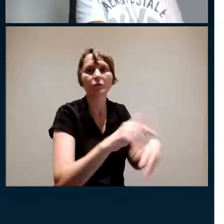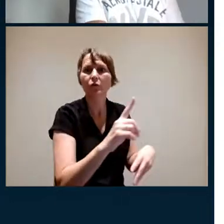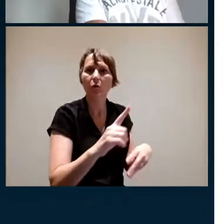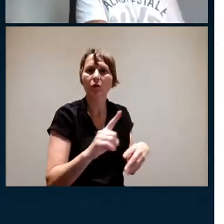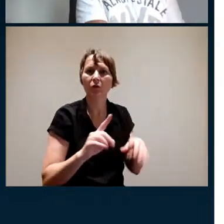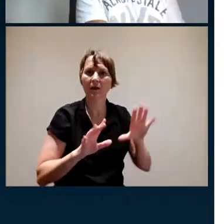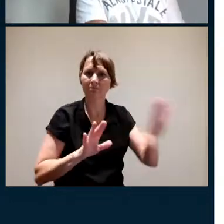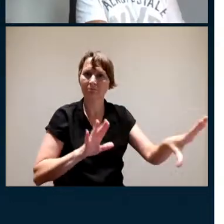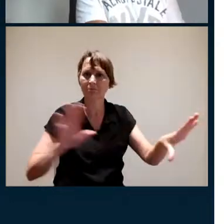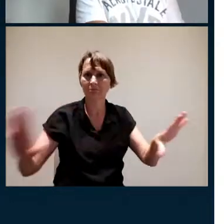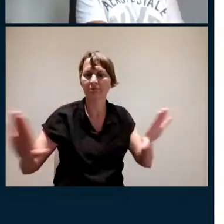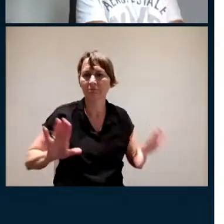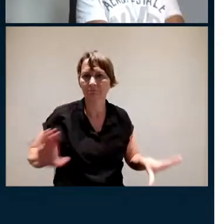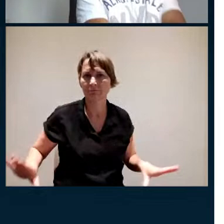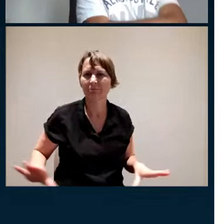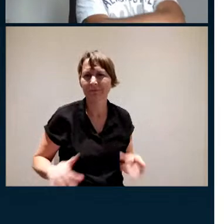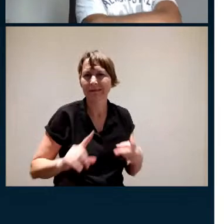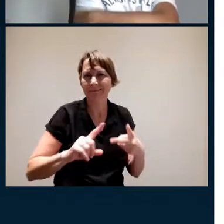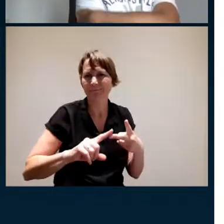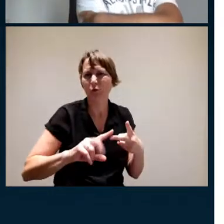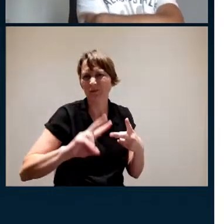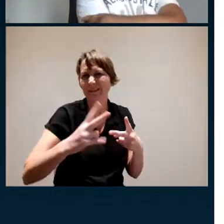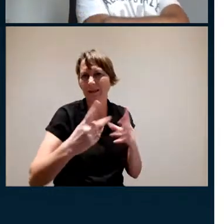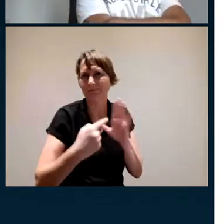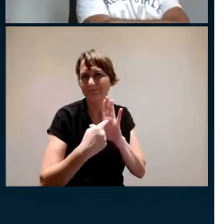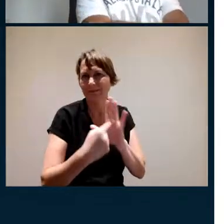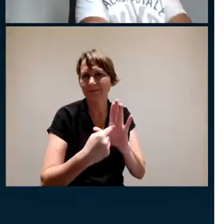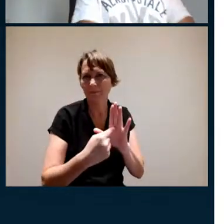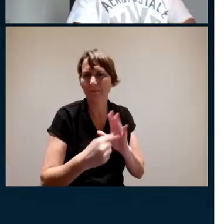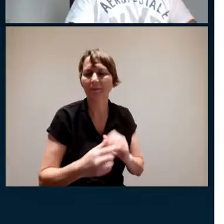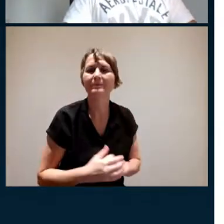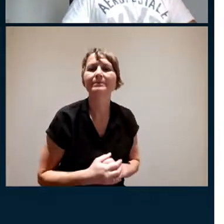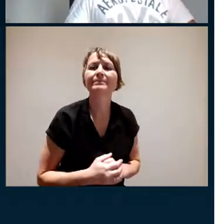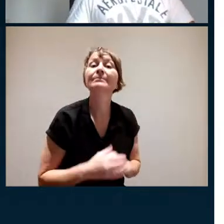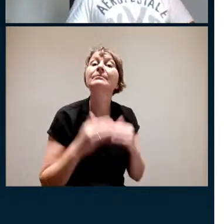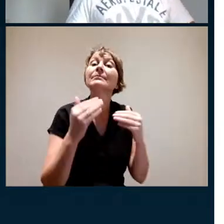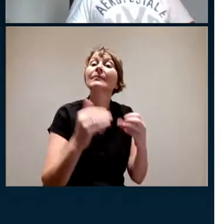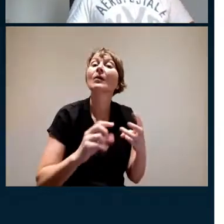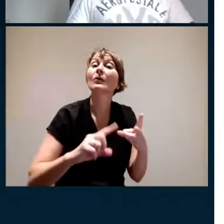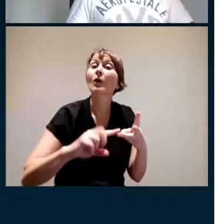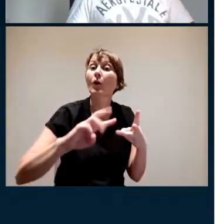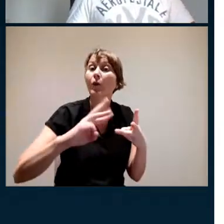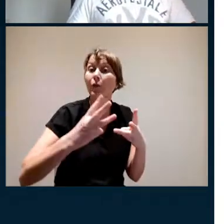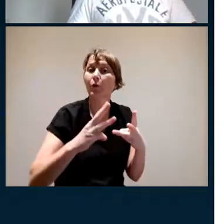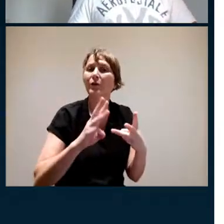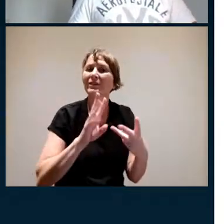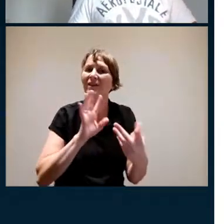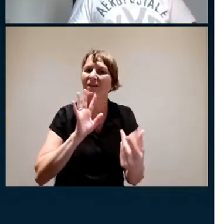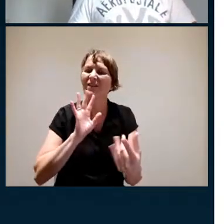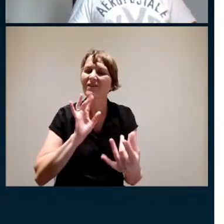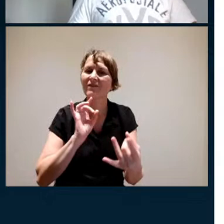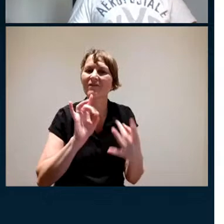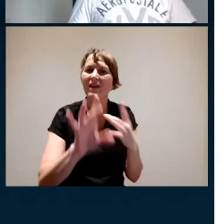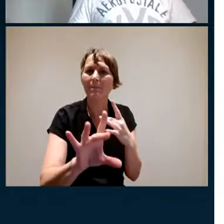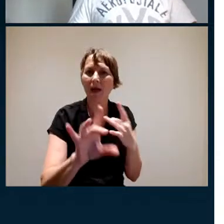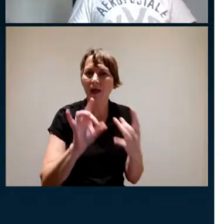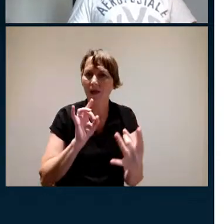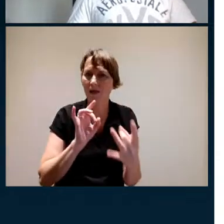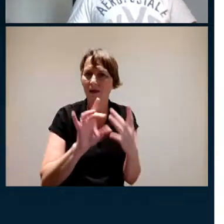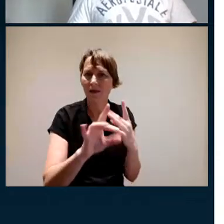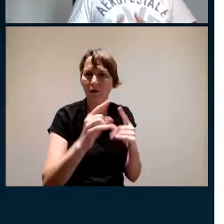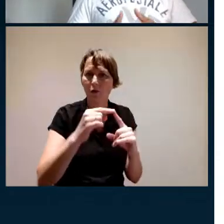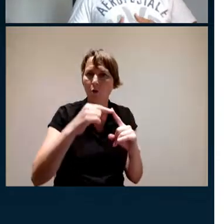one. And feedback loop. Okay, so we have all the Azure services which we have deployed in